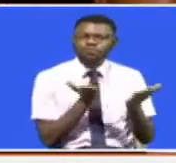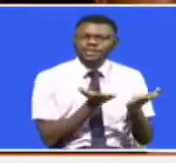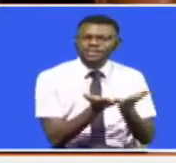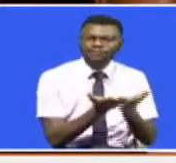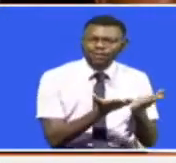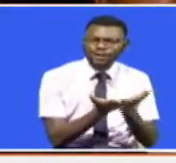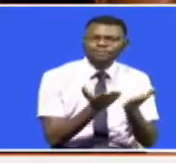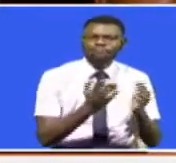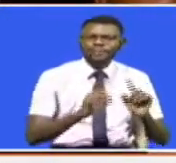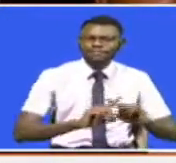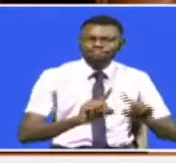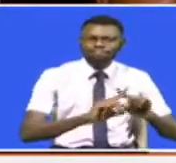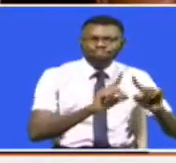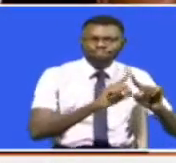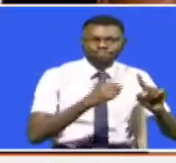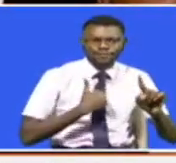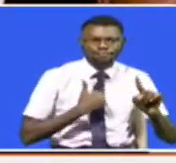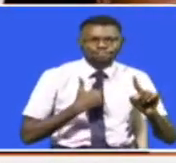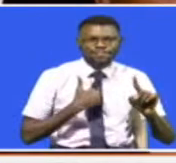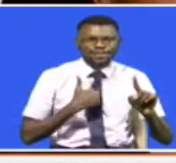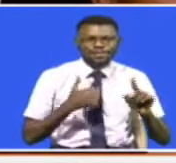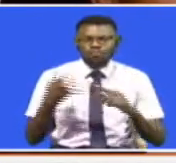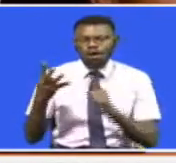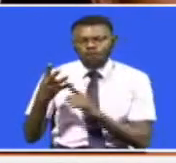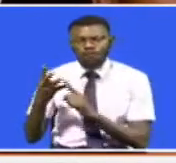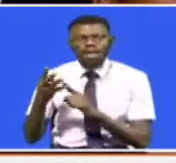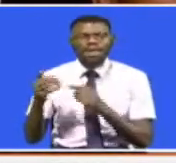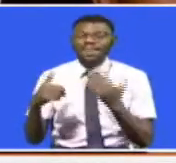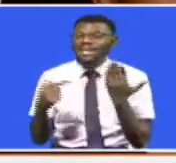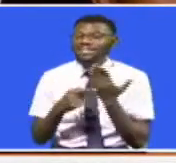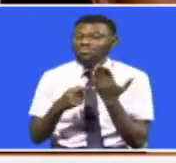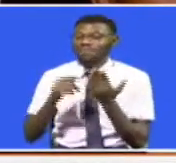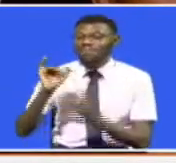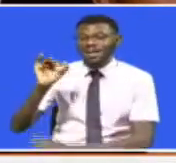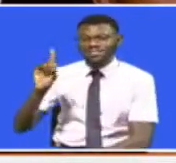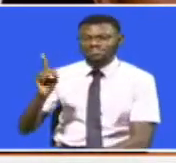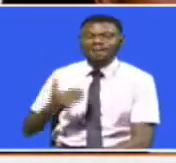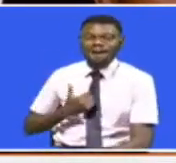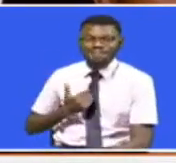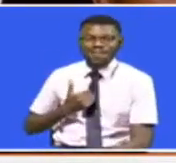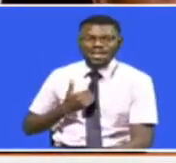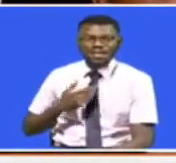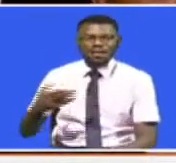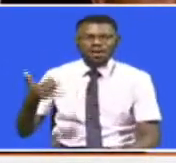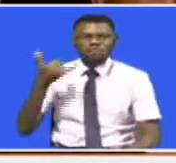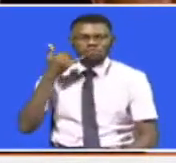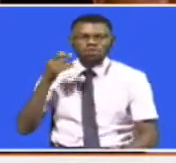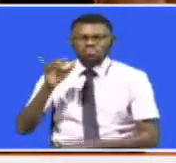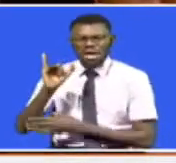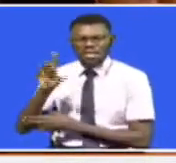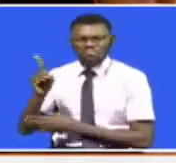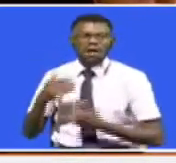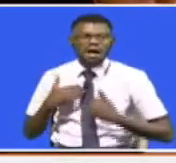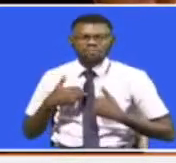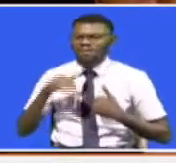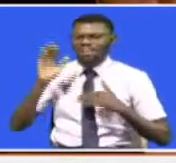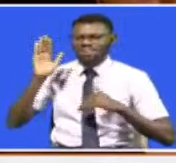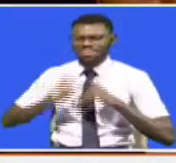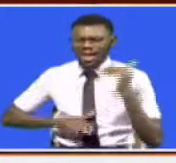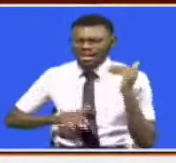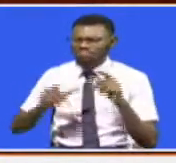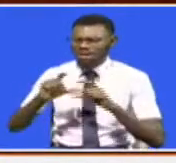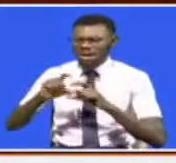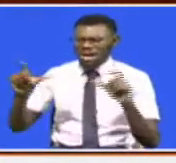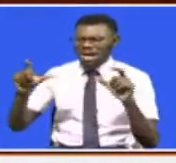the fourth component is a digital ID the option of having the ID on a mobile phone instead of having a physical a